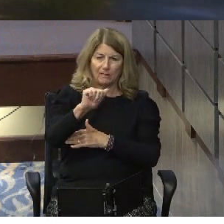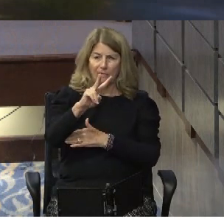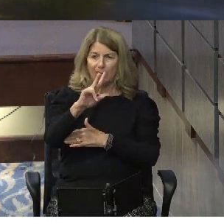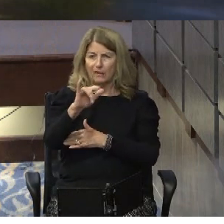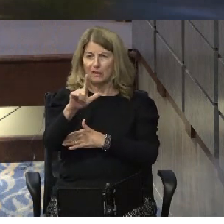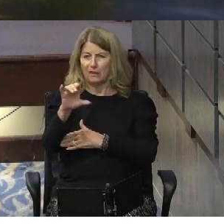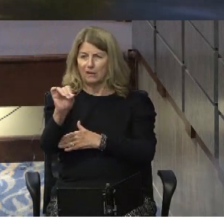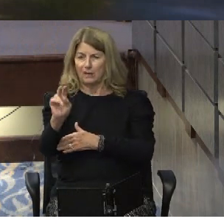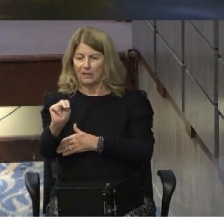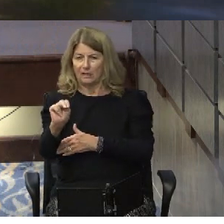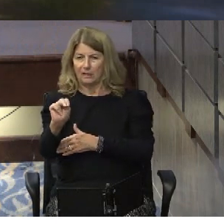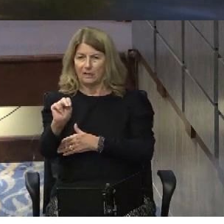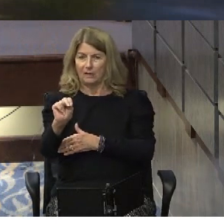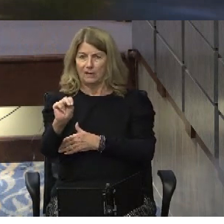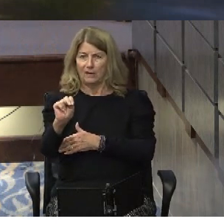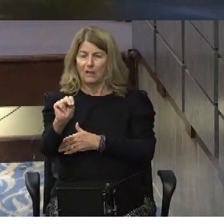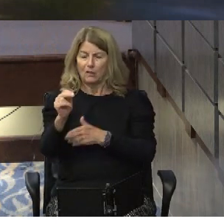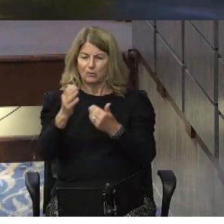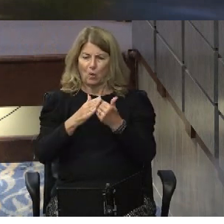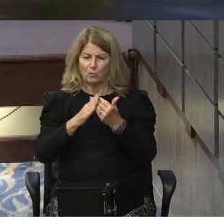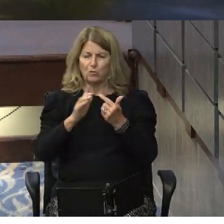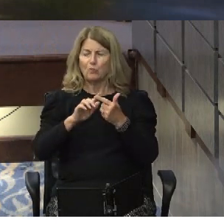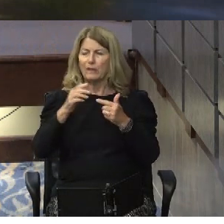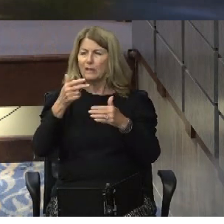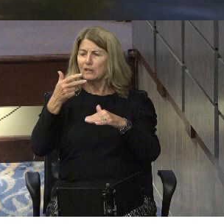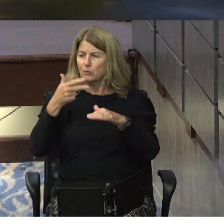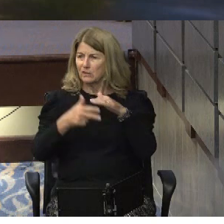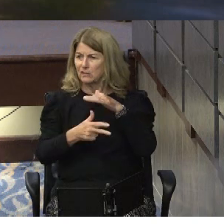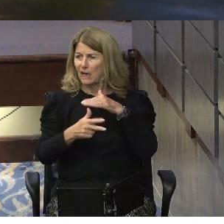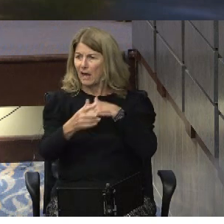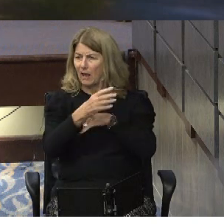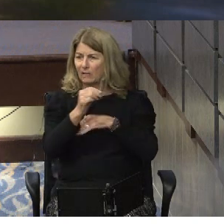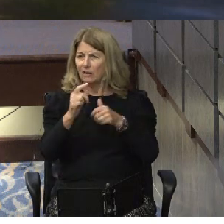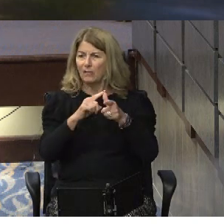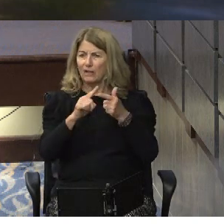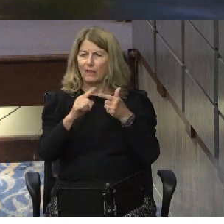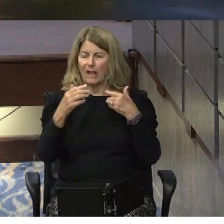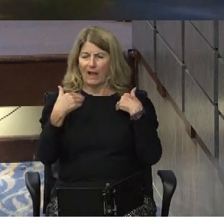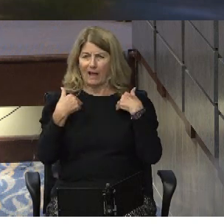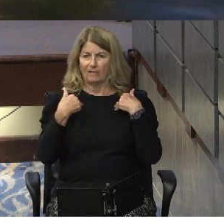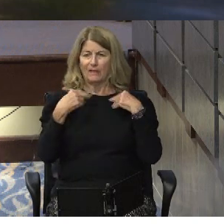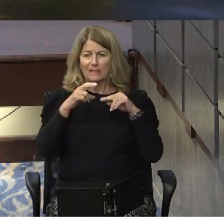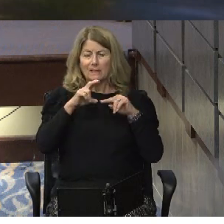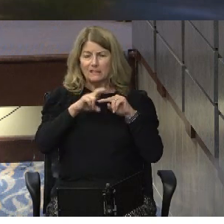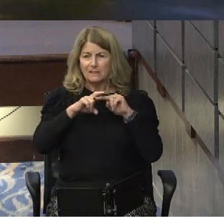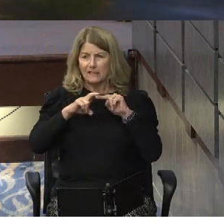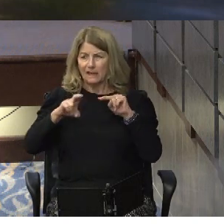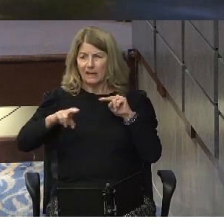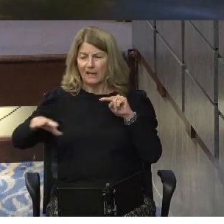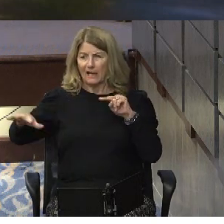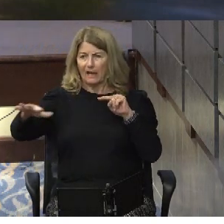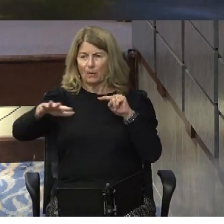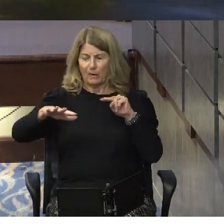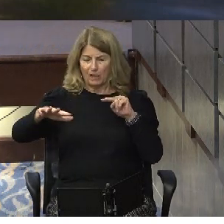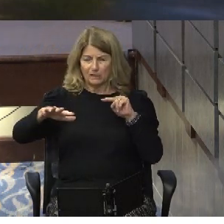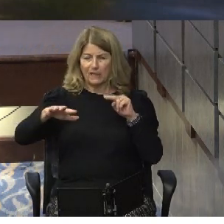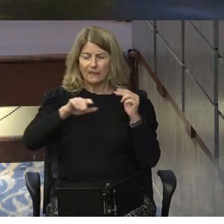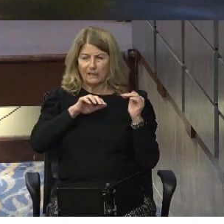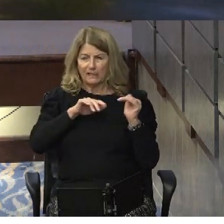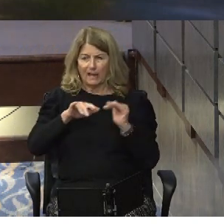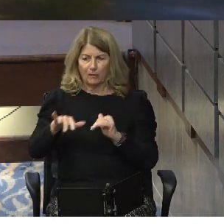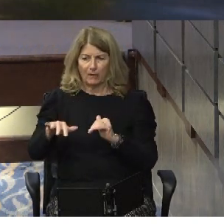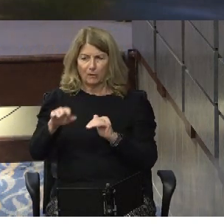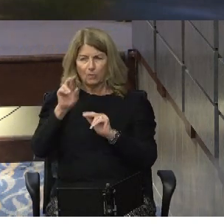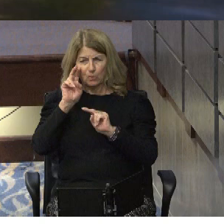building, closest to the VIP entrance, and there's some sitting spaces, some gathering spaces. And, you know, again, from this, you're looking at it through the